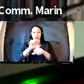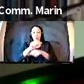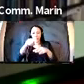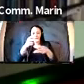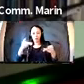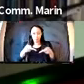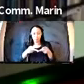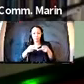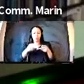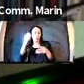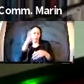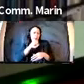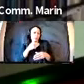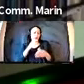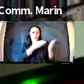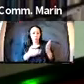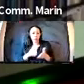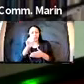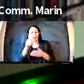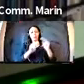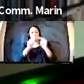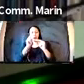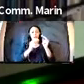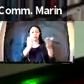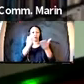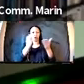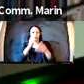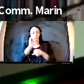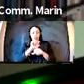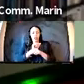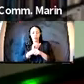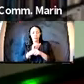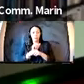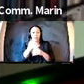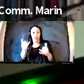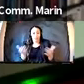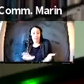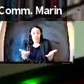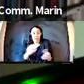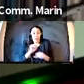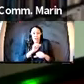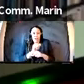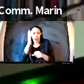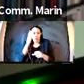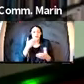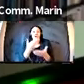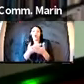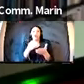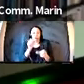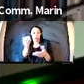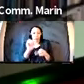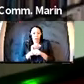bring about 10 building service jobs to the neighborhood, and these jobs will be good jobs that pay family-sustaining wages for local workers. For